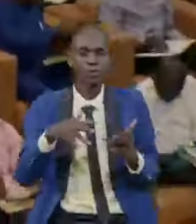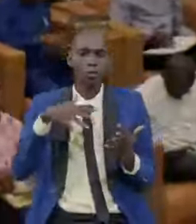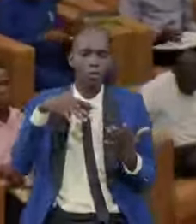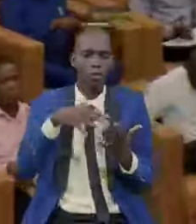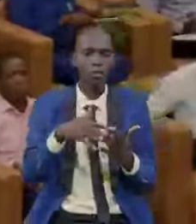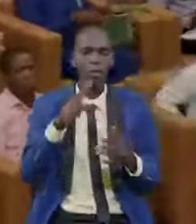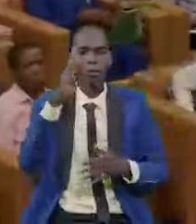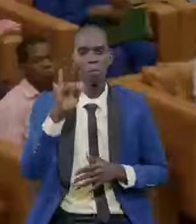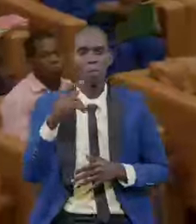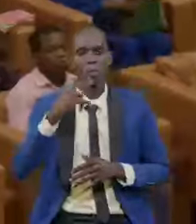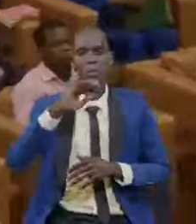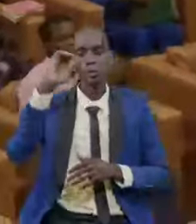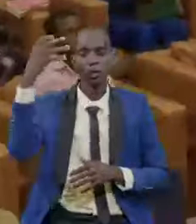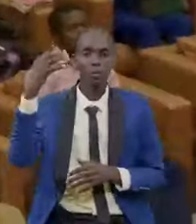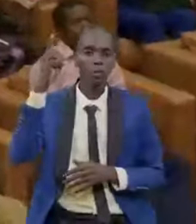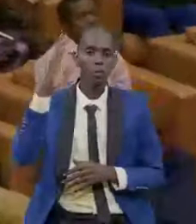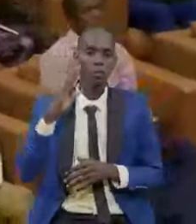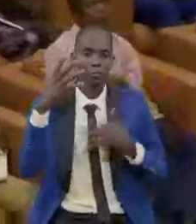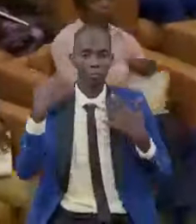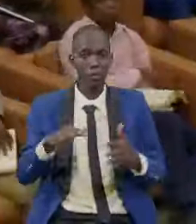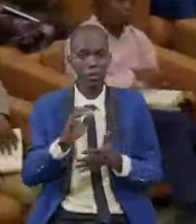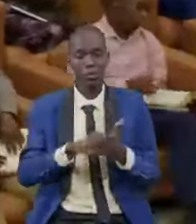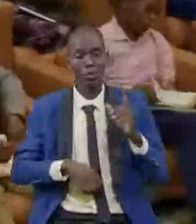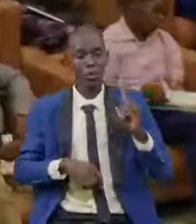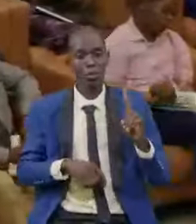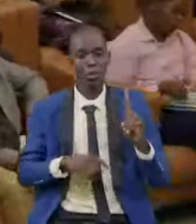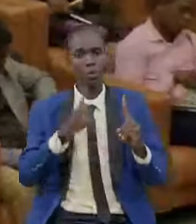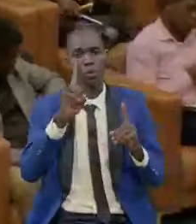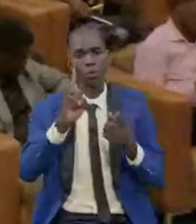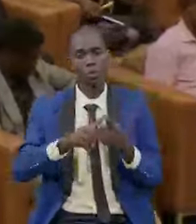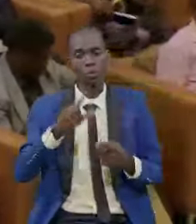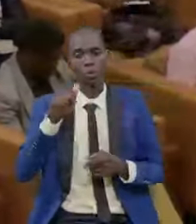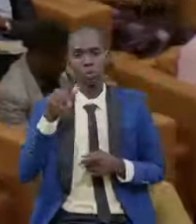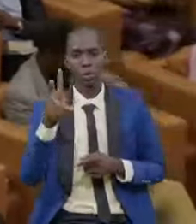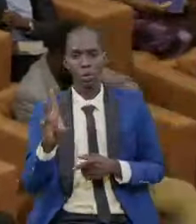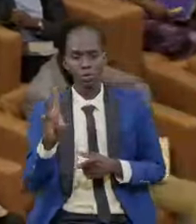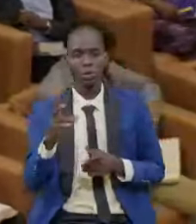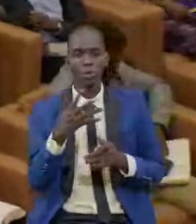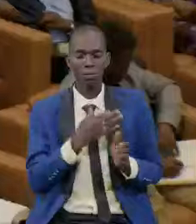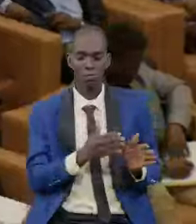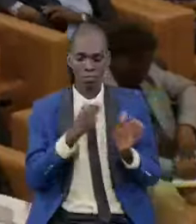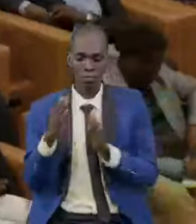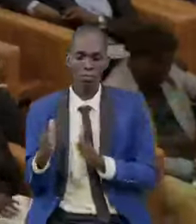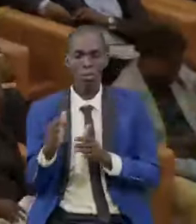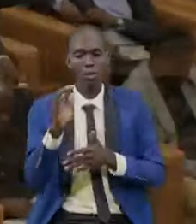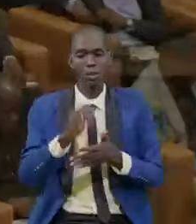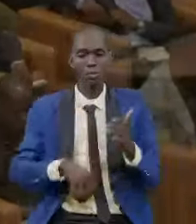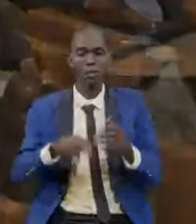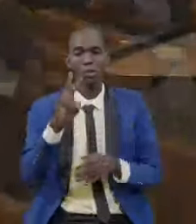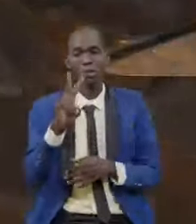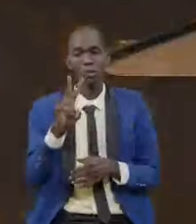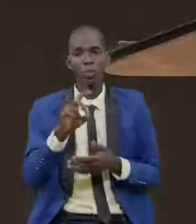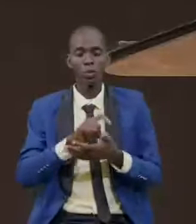grace of God, chapter 1, verses 1 to 27. And we've studied chapter